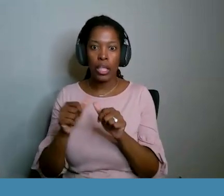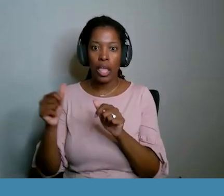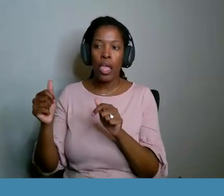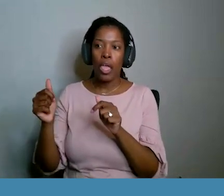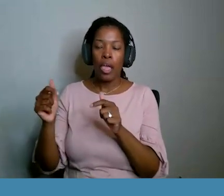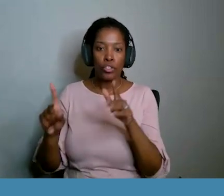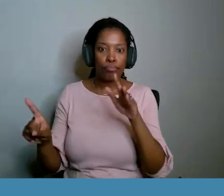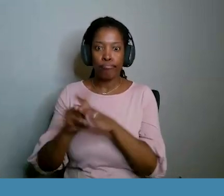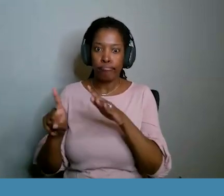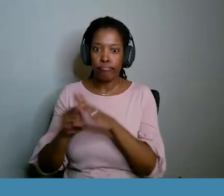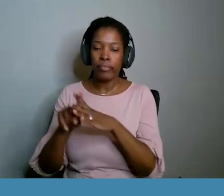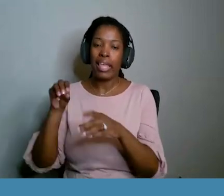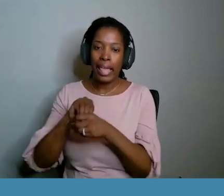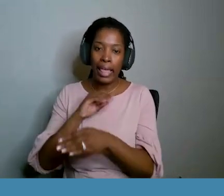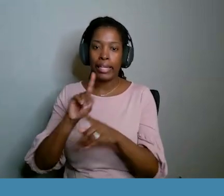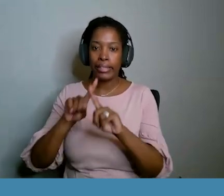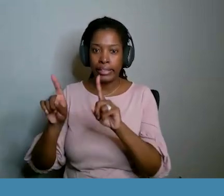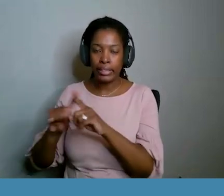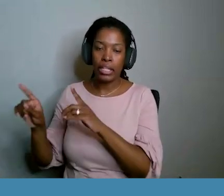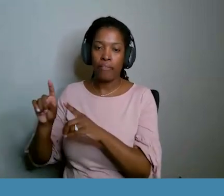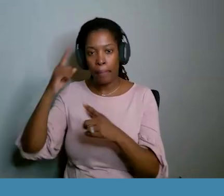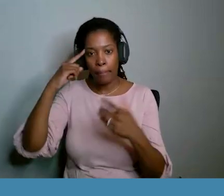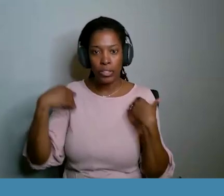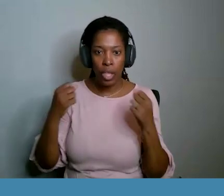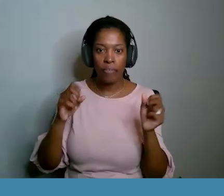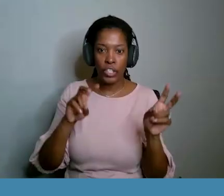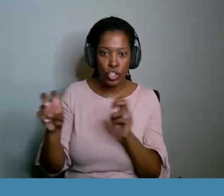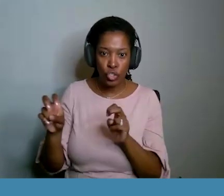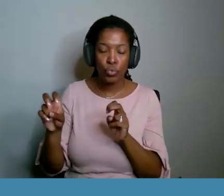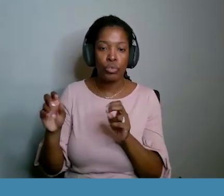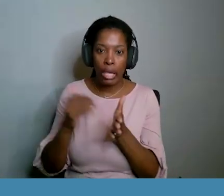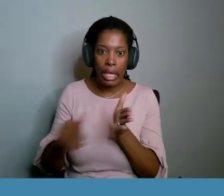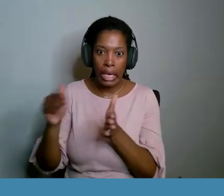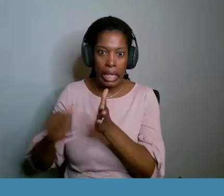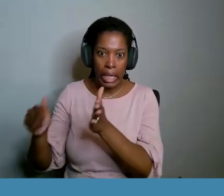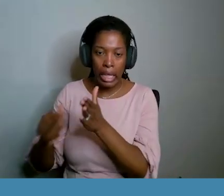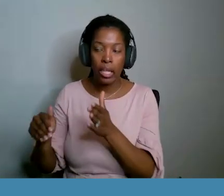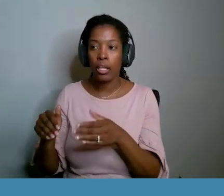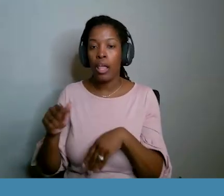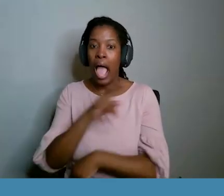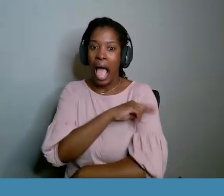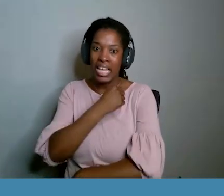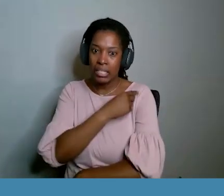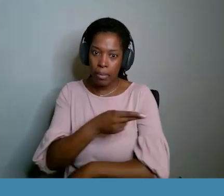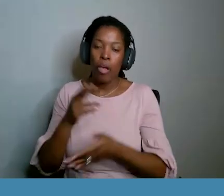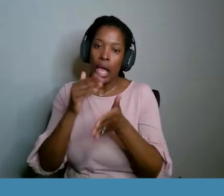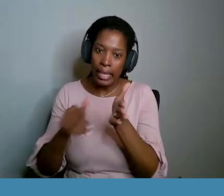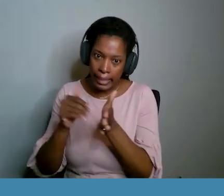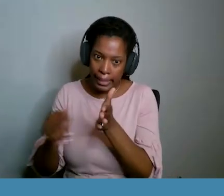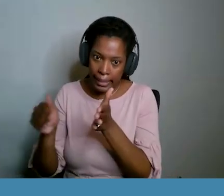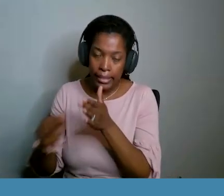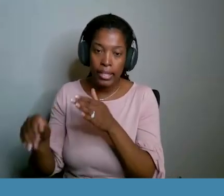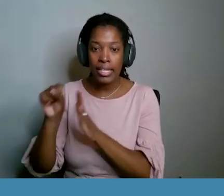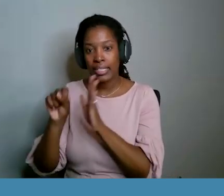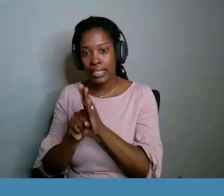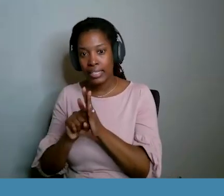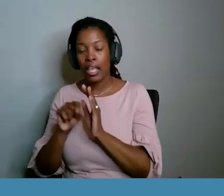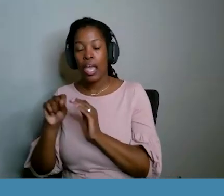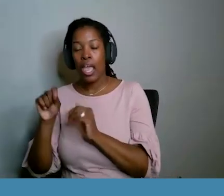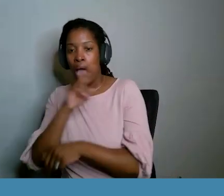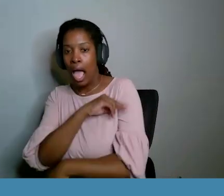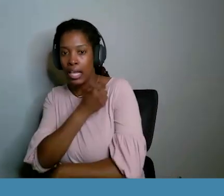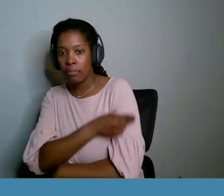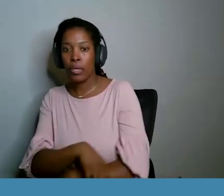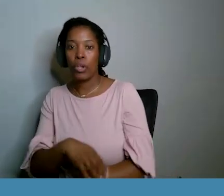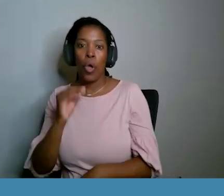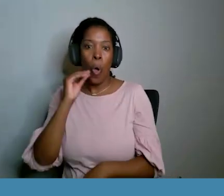the institution. So they're looking for individuals with a repeated history of hospitalization, admissions to state hospitals, homelessness,